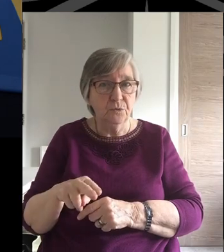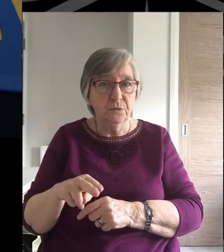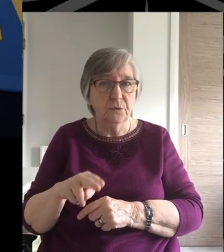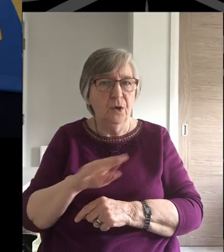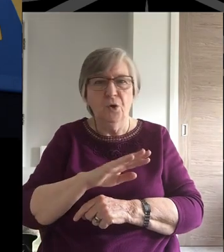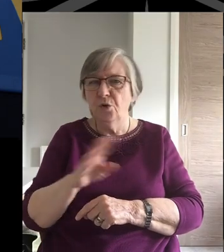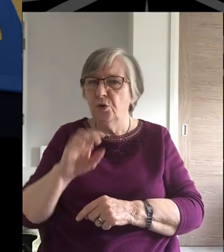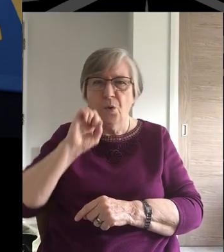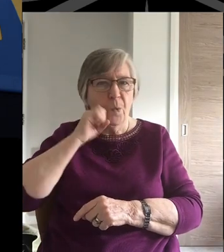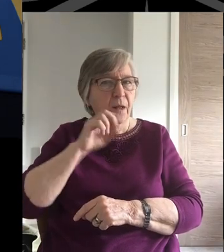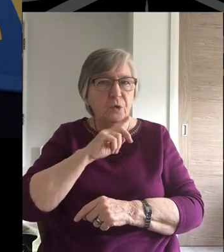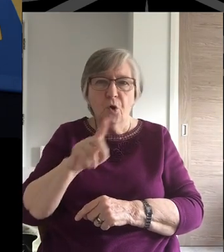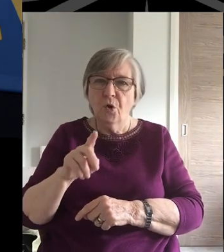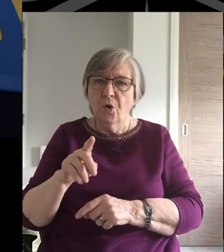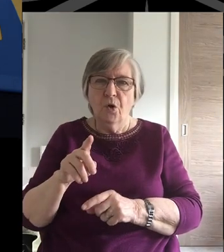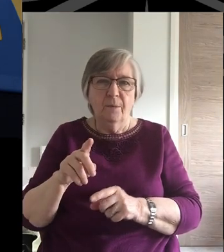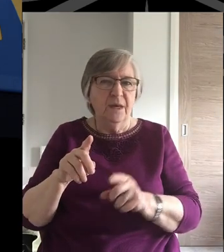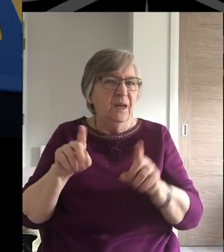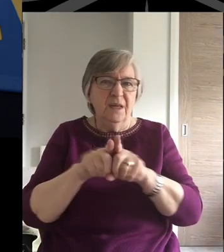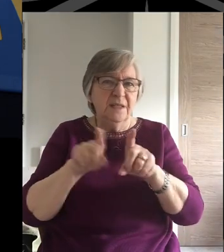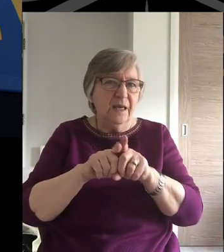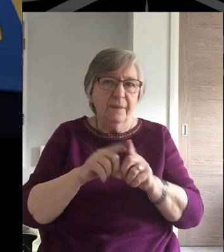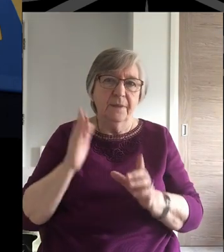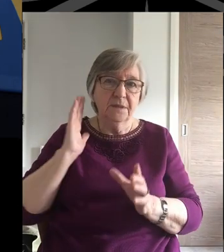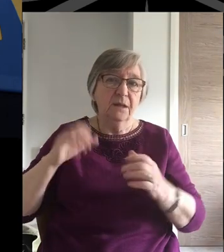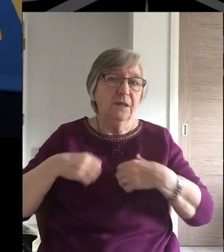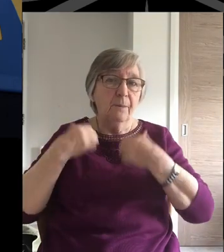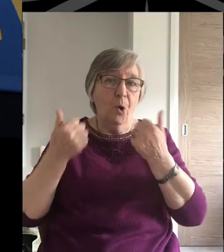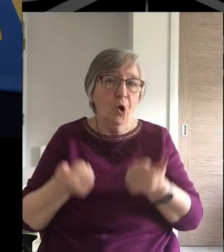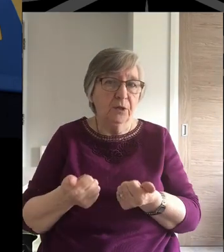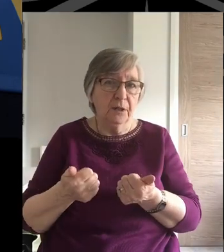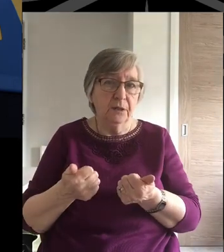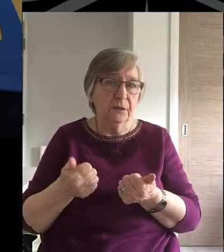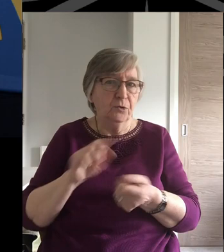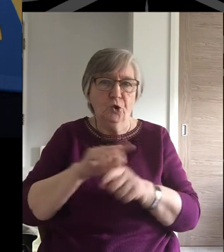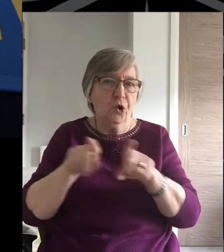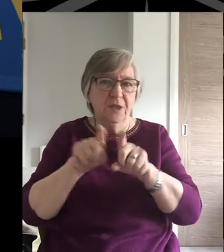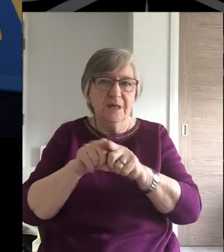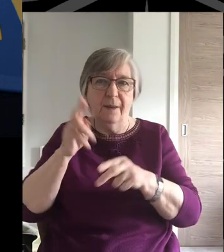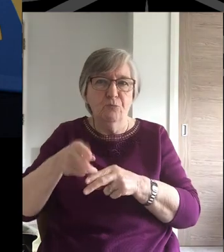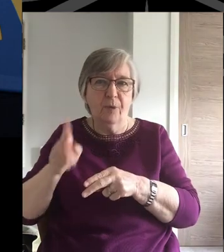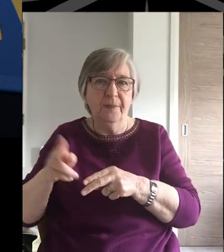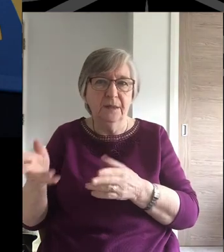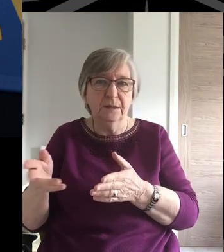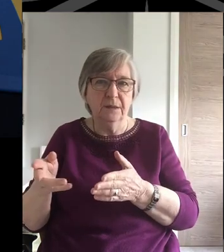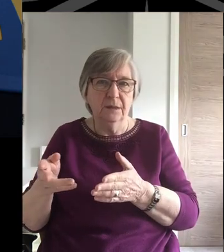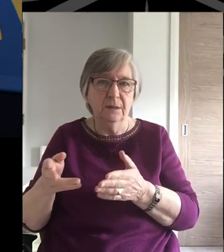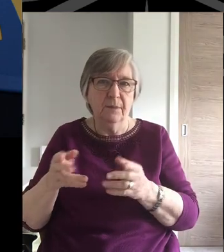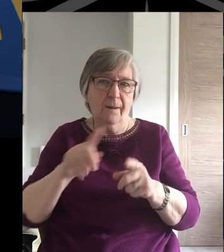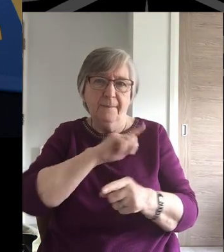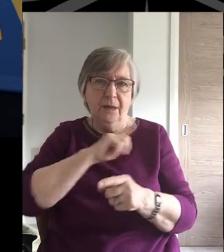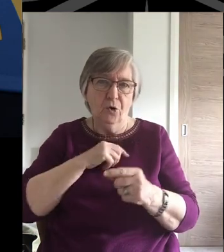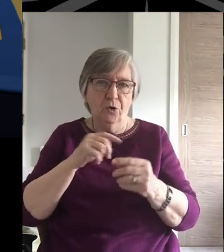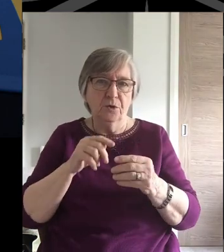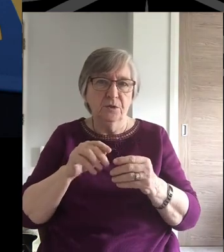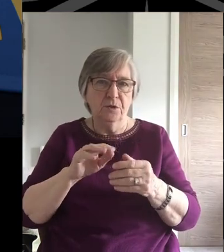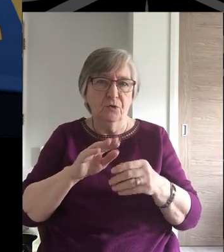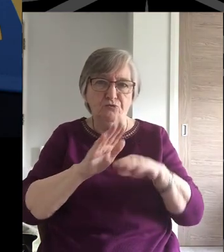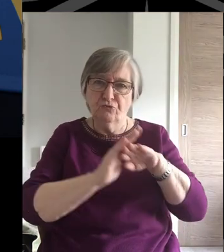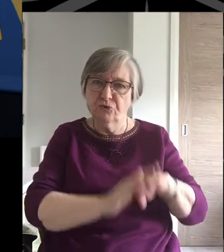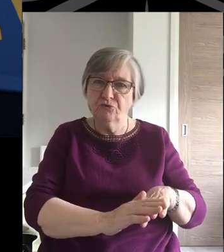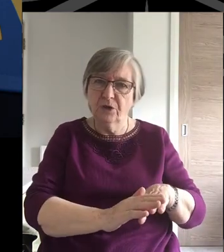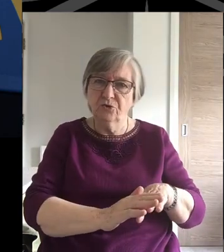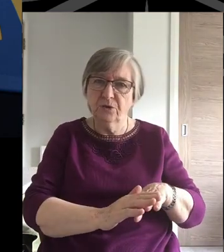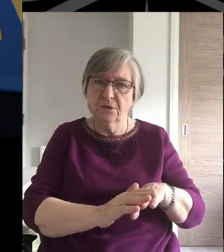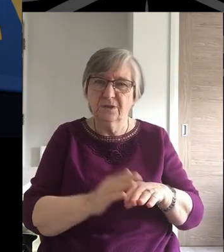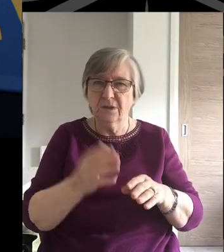It's not something that we can't repeat our morning service because of the restrictions still of the pandemic. We're only going to